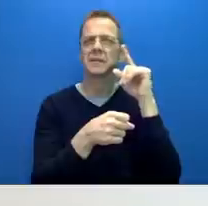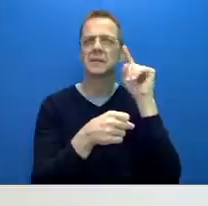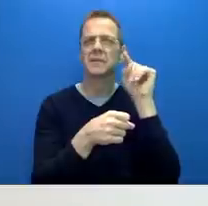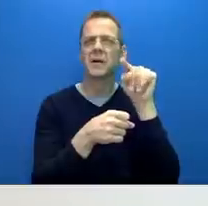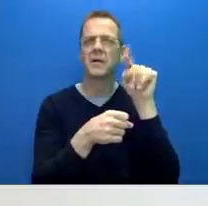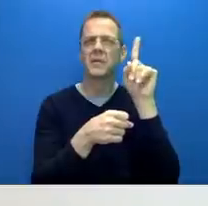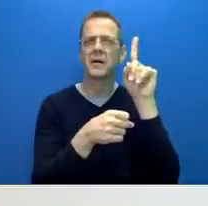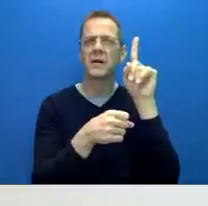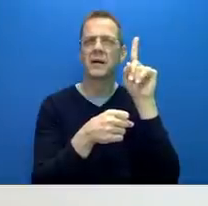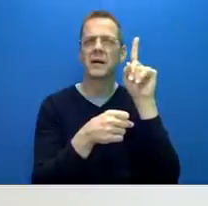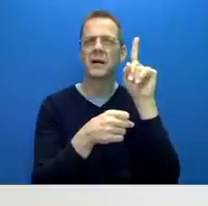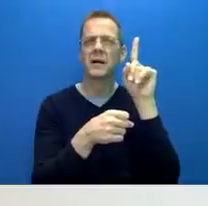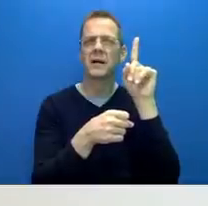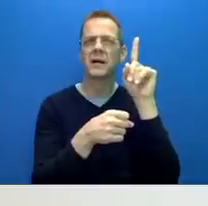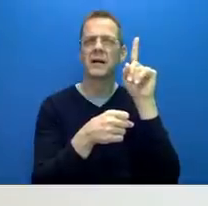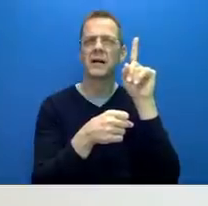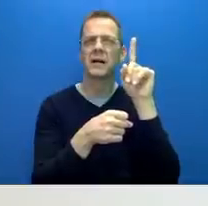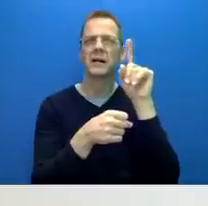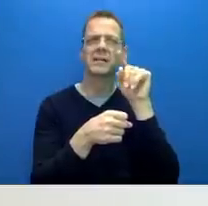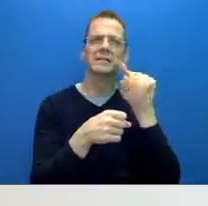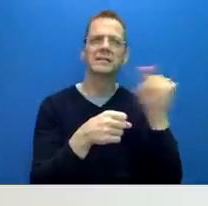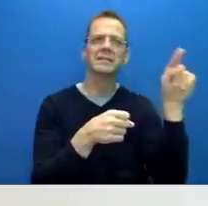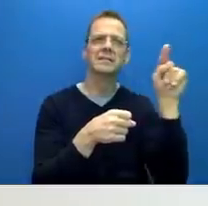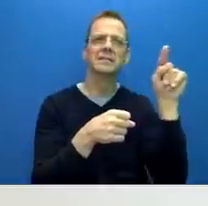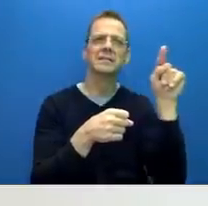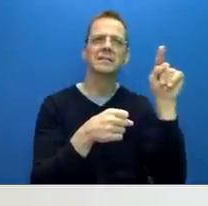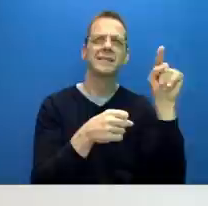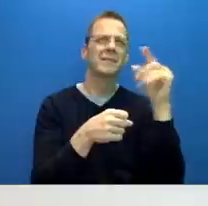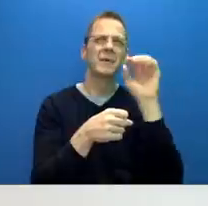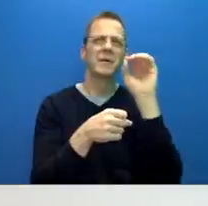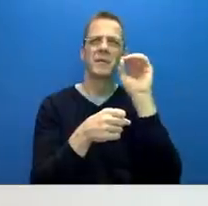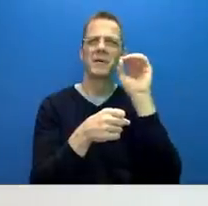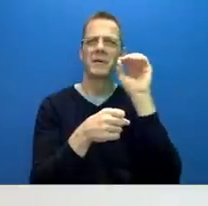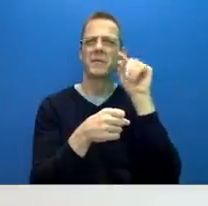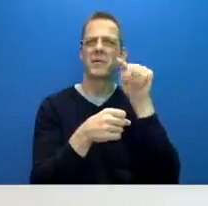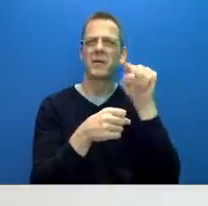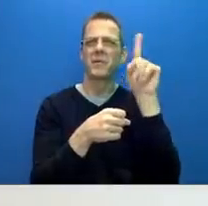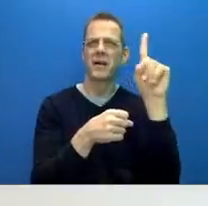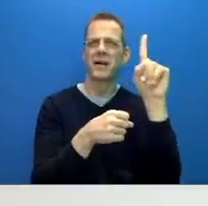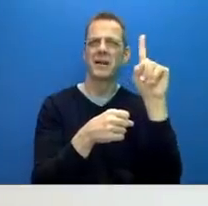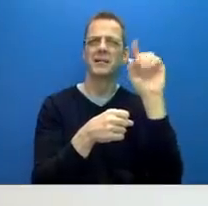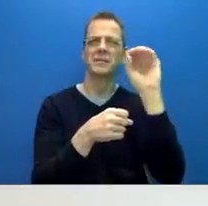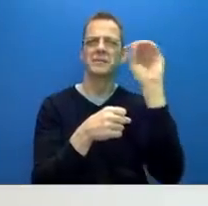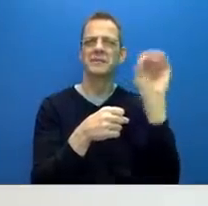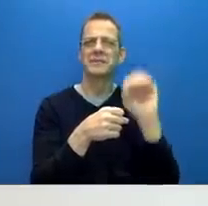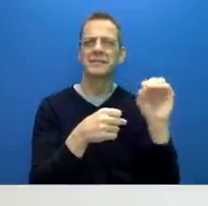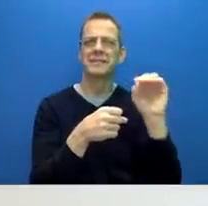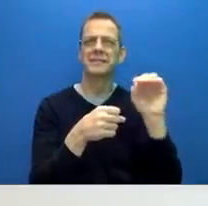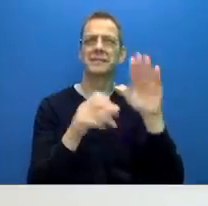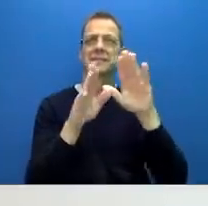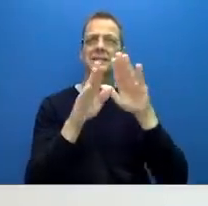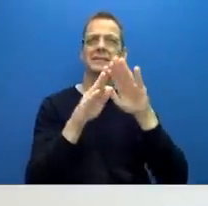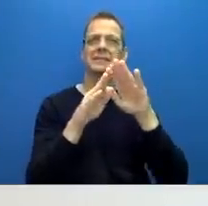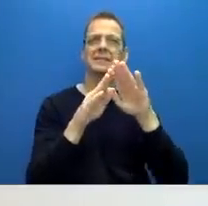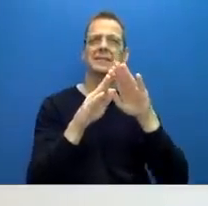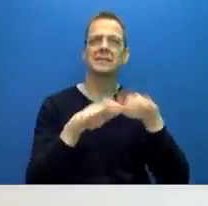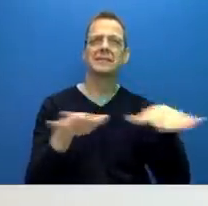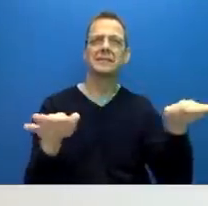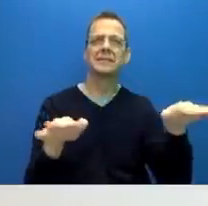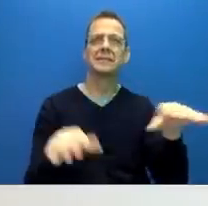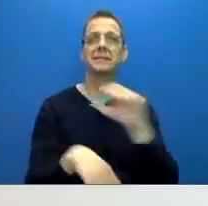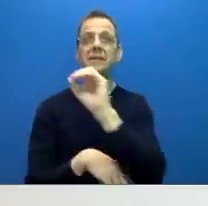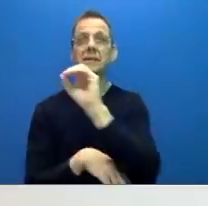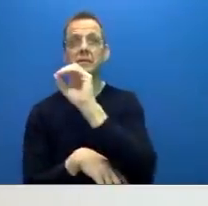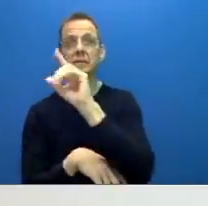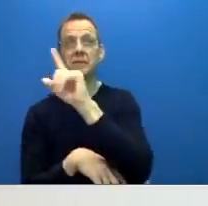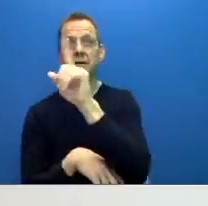low as 0.01% of children who get MIS-C. And MIS-C can present with a wide range